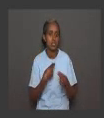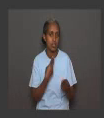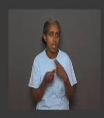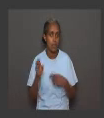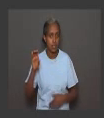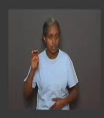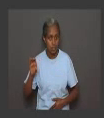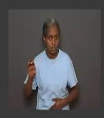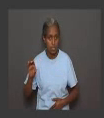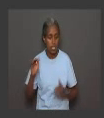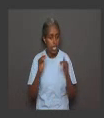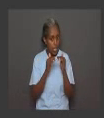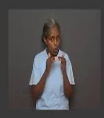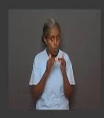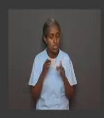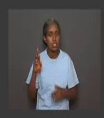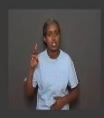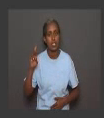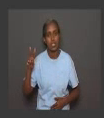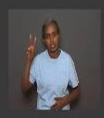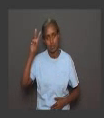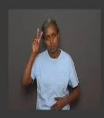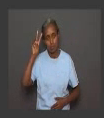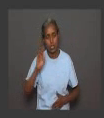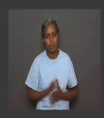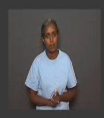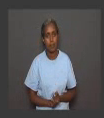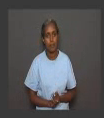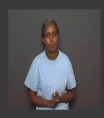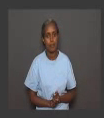times C equals the radius squared.